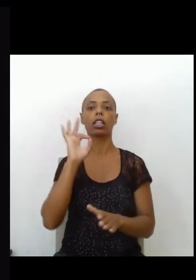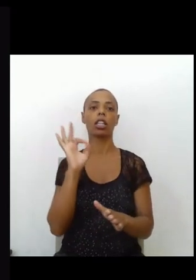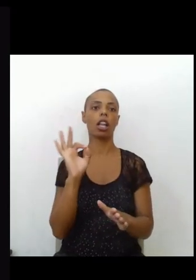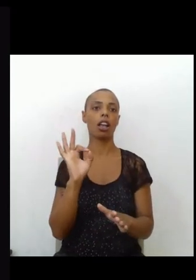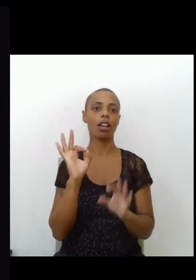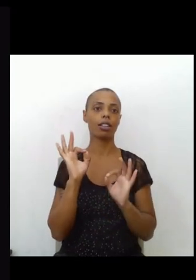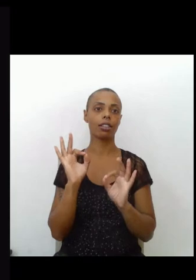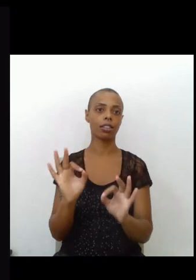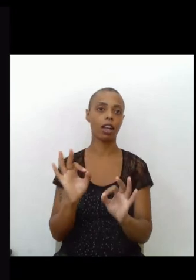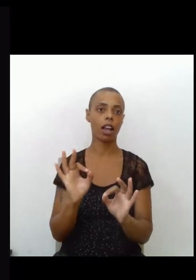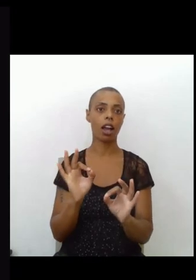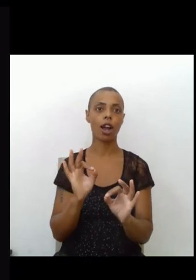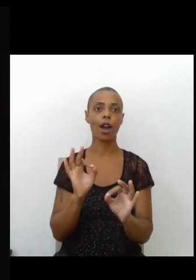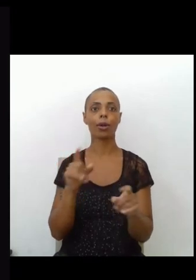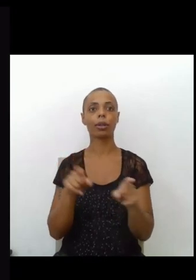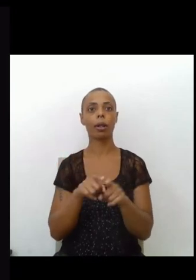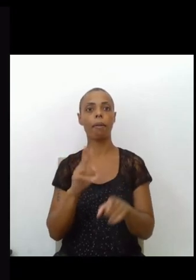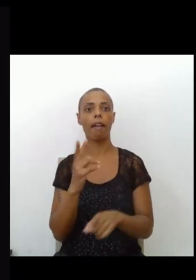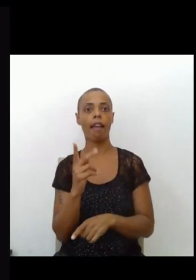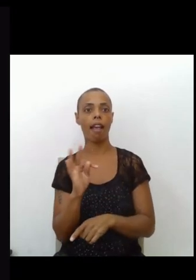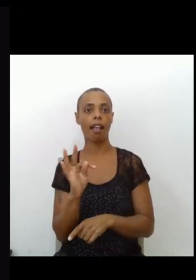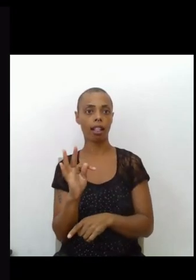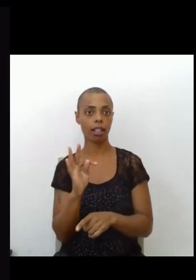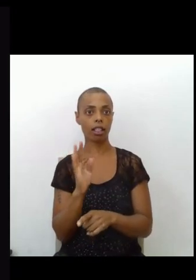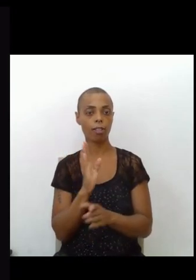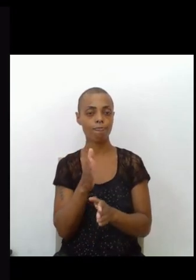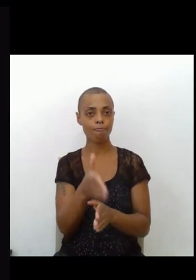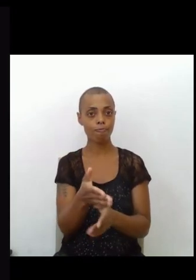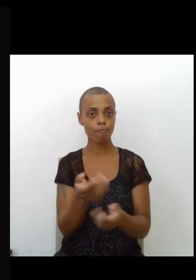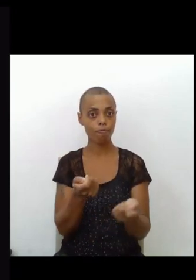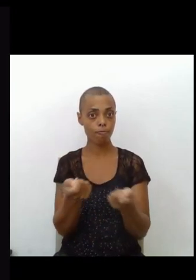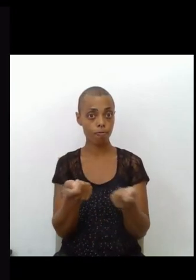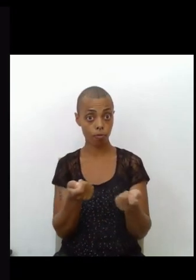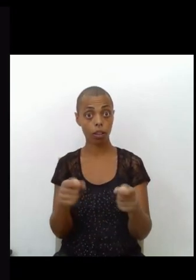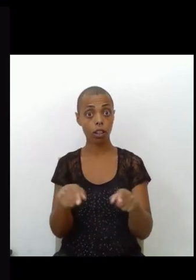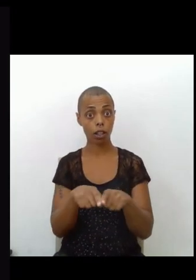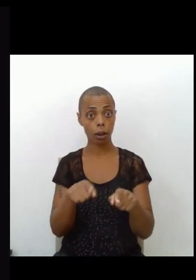patriarchal dominance of historical events and traditions